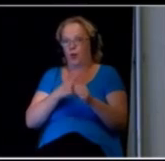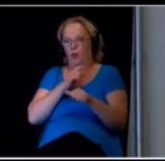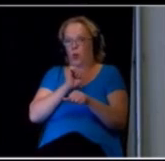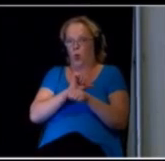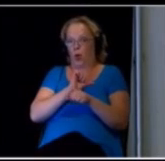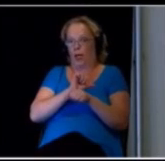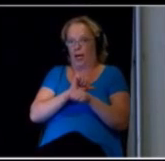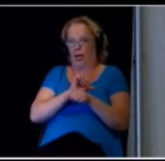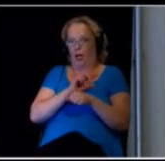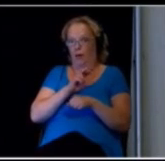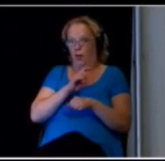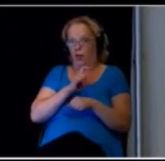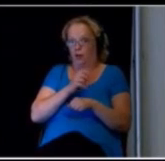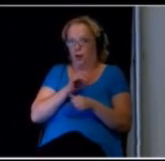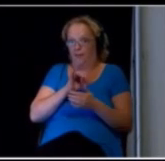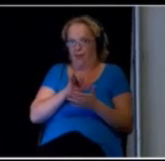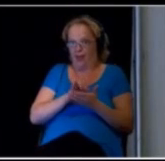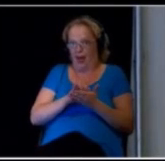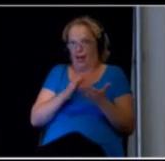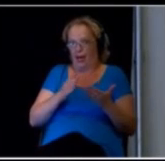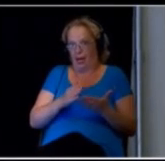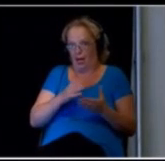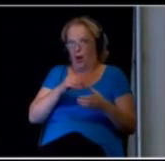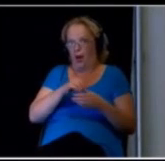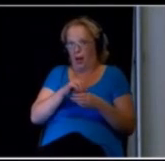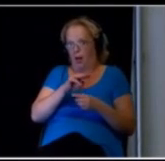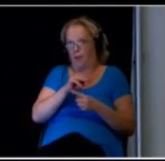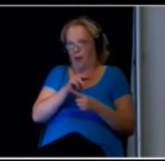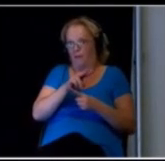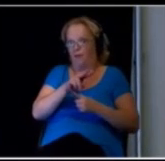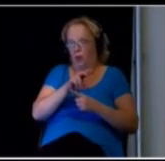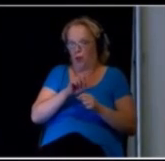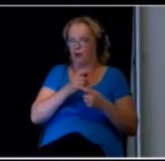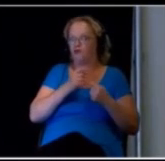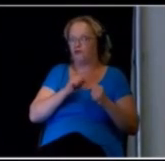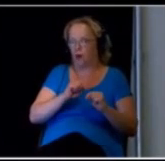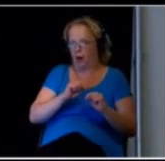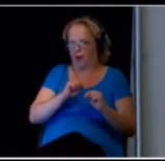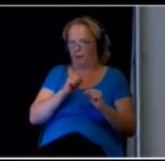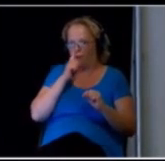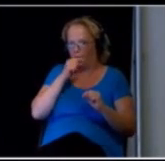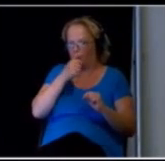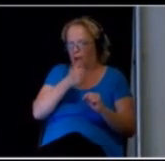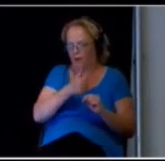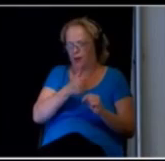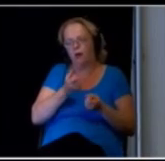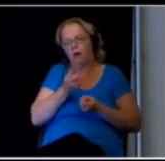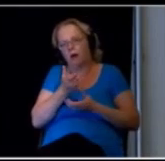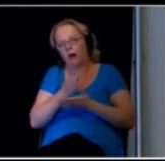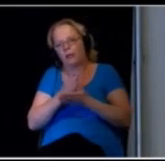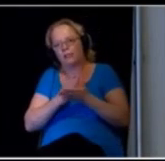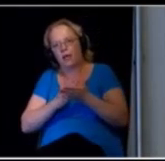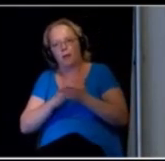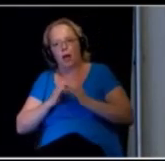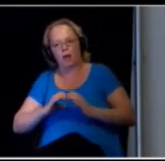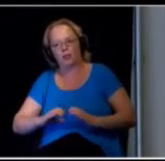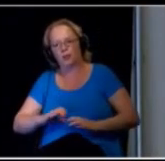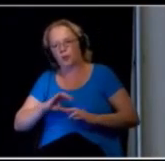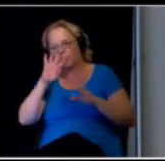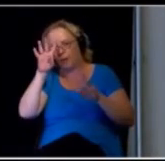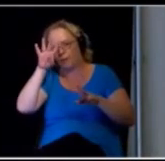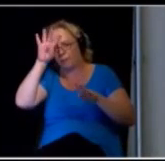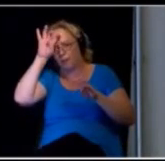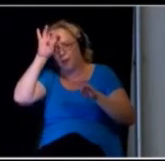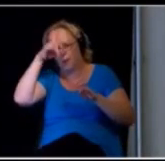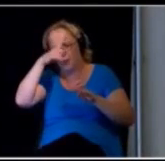here at the Mountain View supercharger location, so you can try it out for yourself. It has caused some customers to be quite puzzled that they're